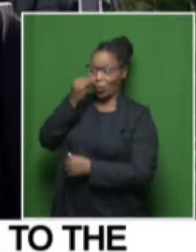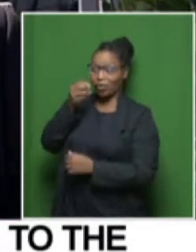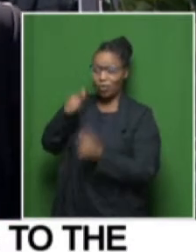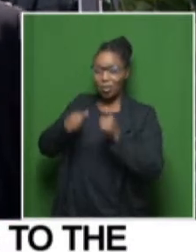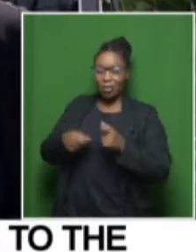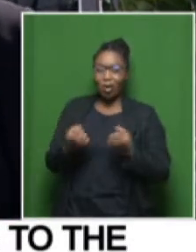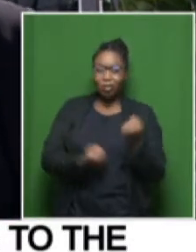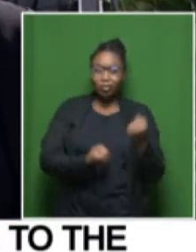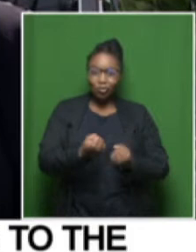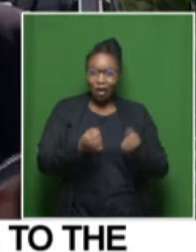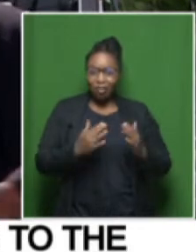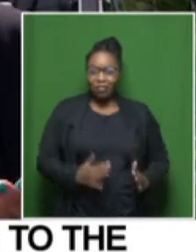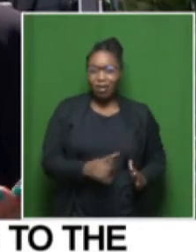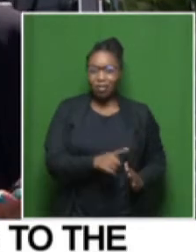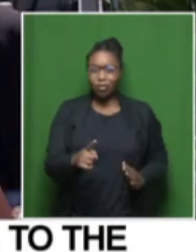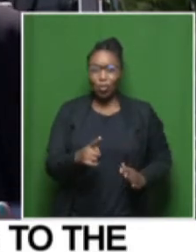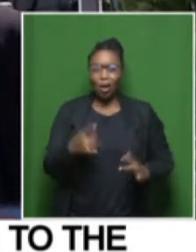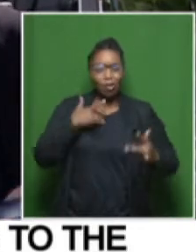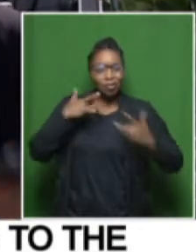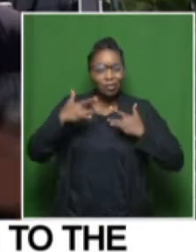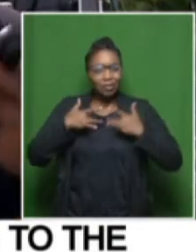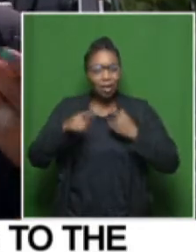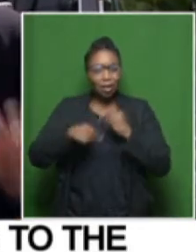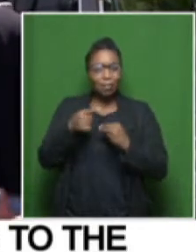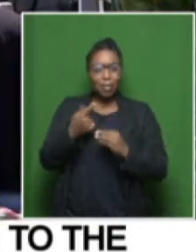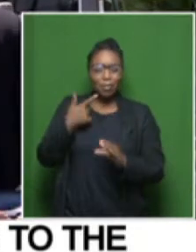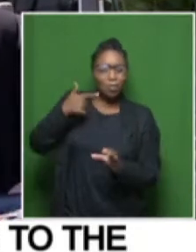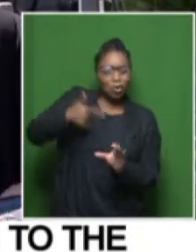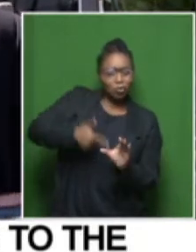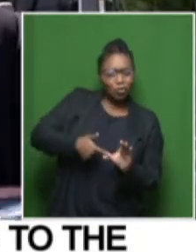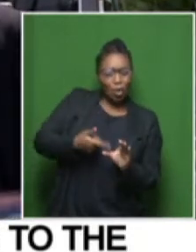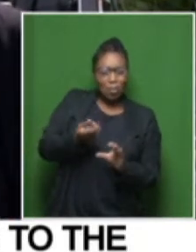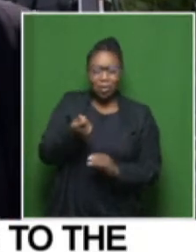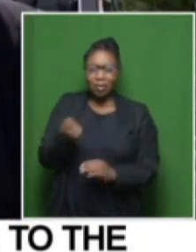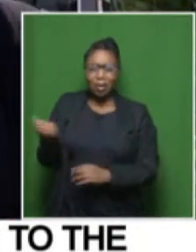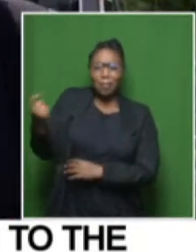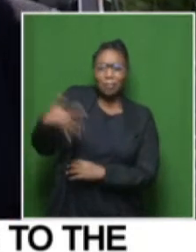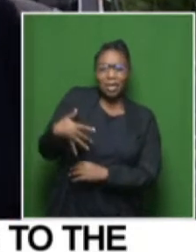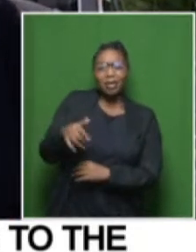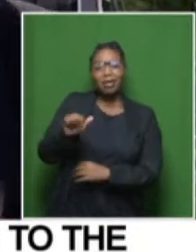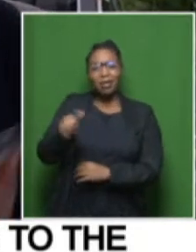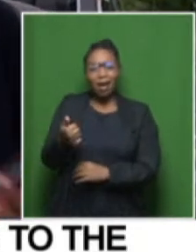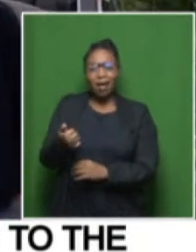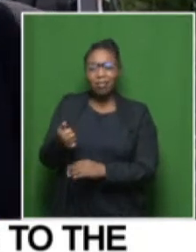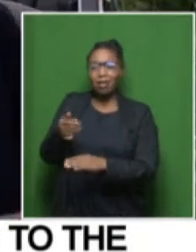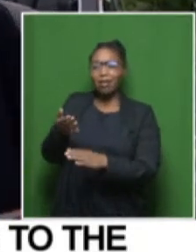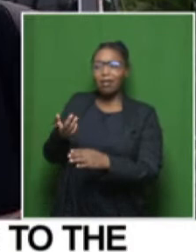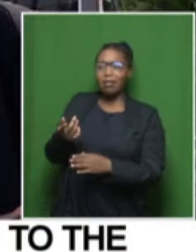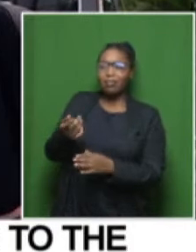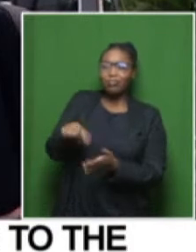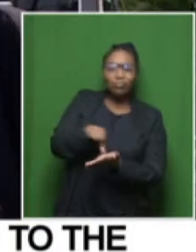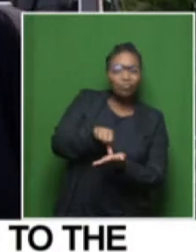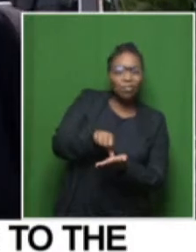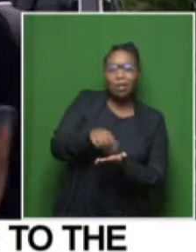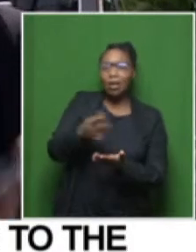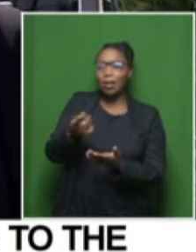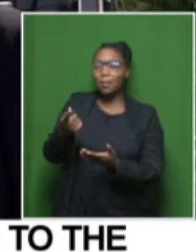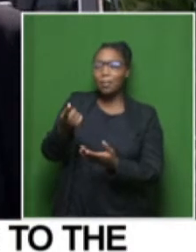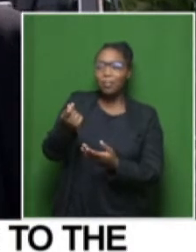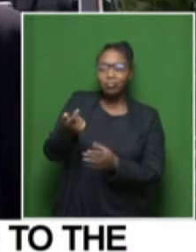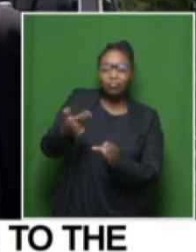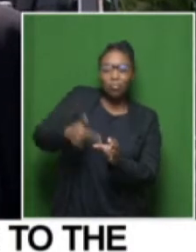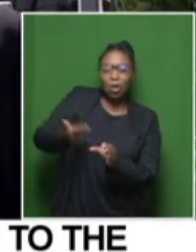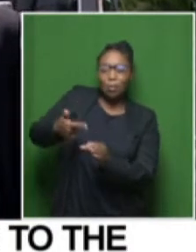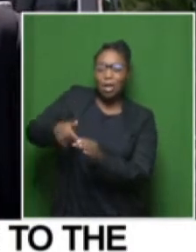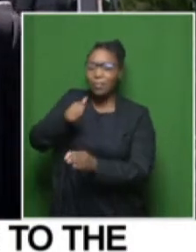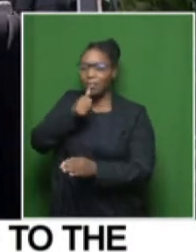about the fact that the price of petrol and other fuels are going up. Obviously, because of a